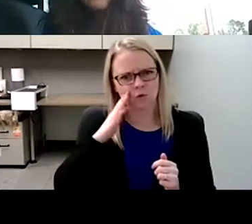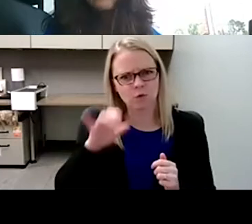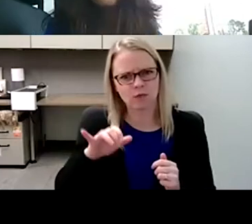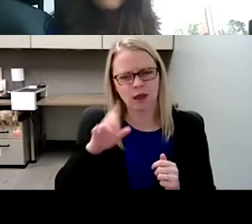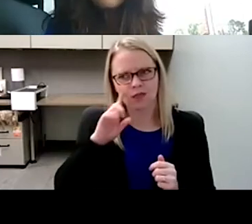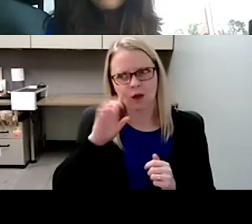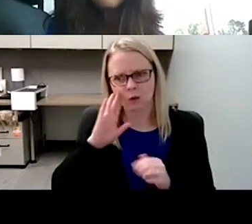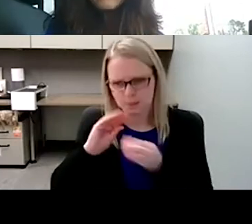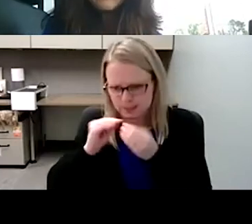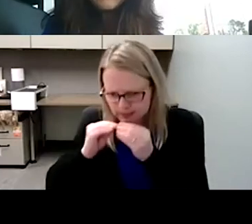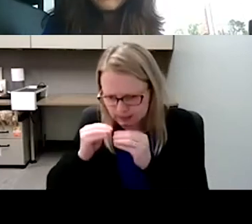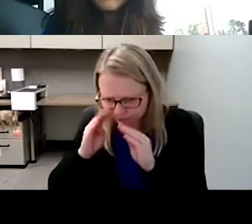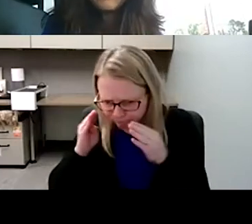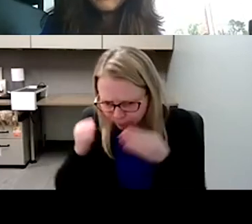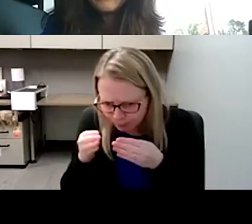not.